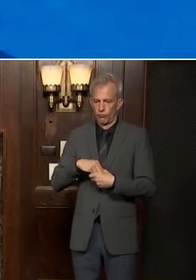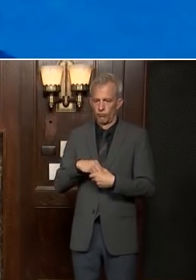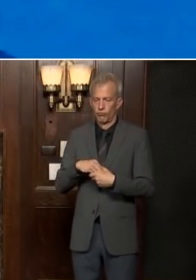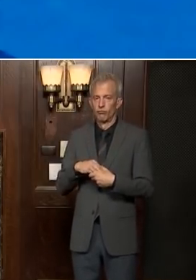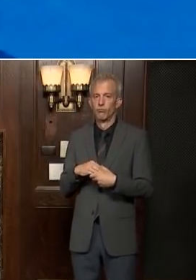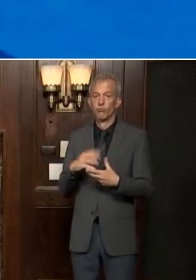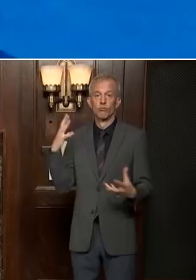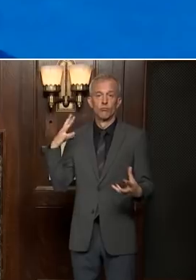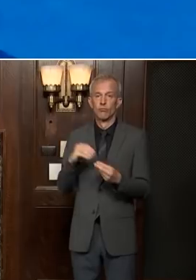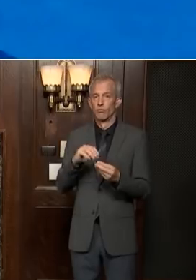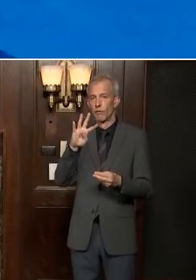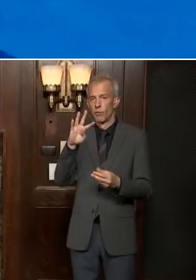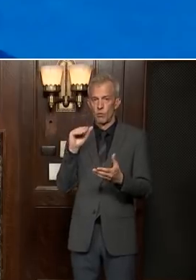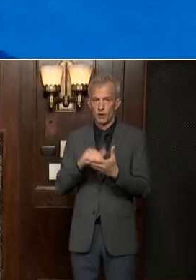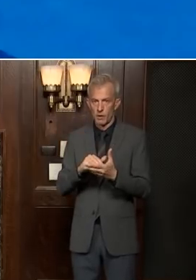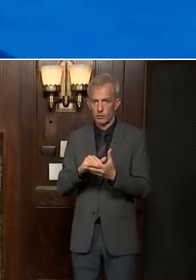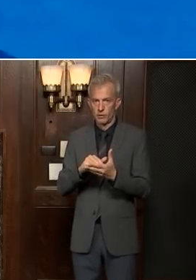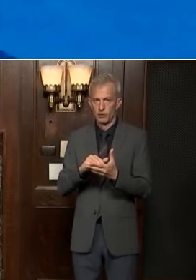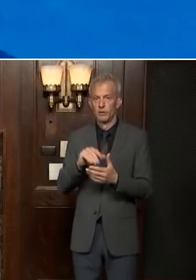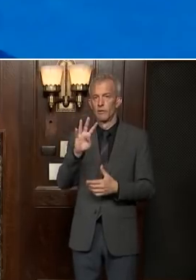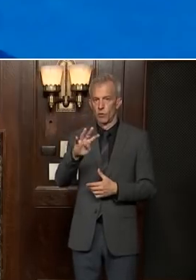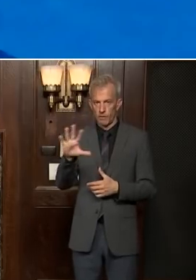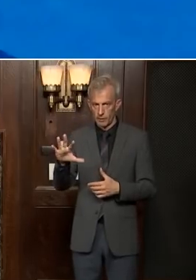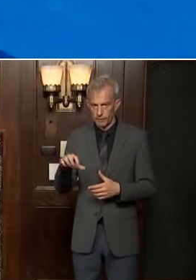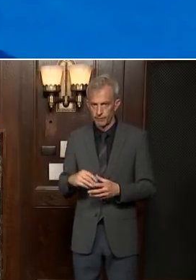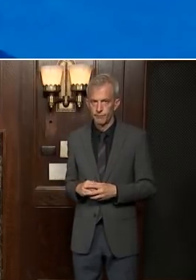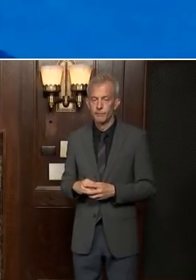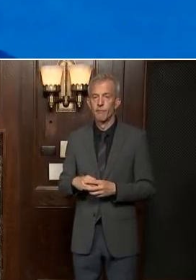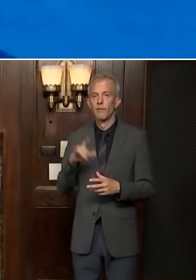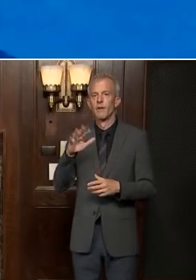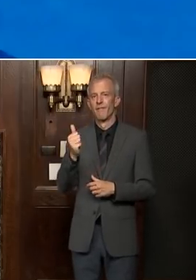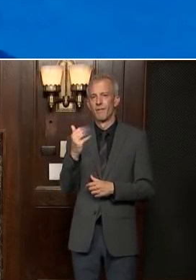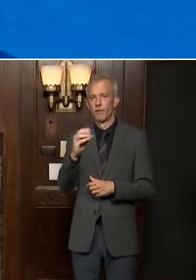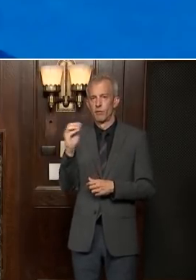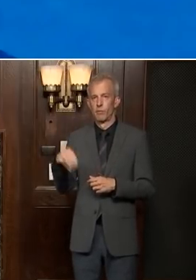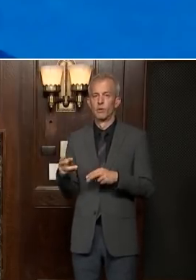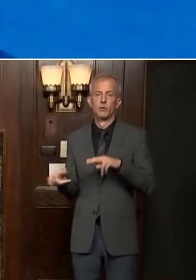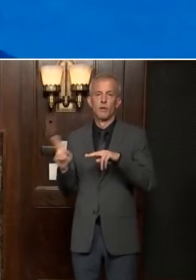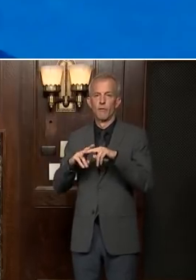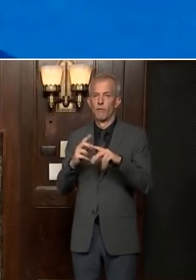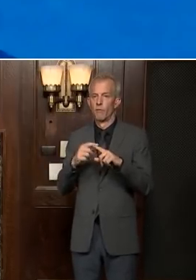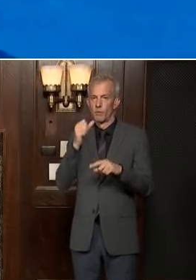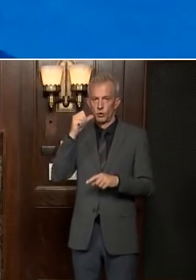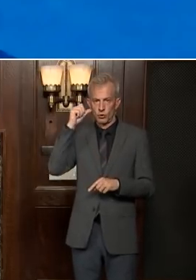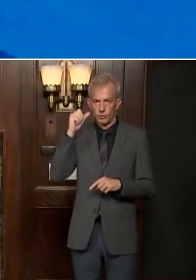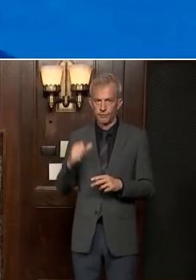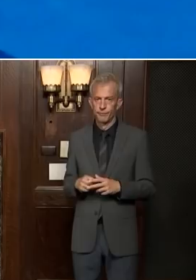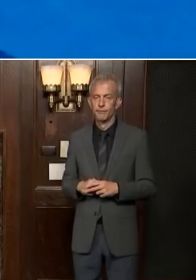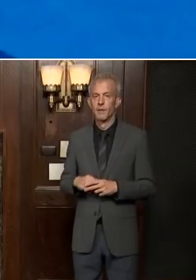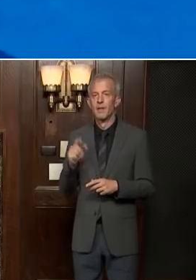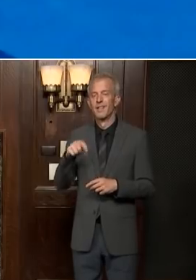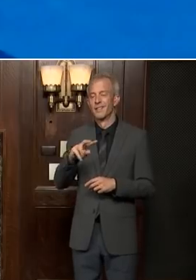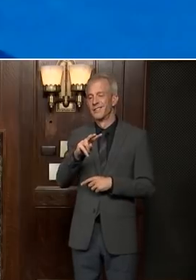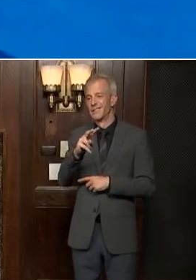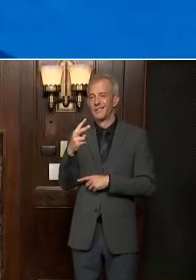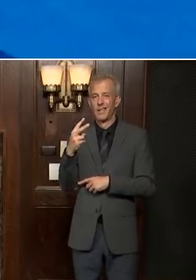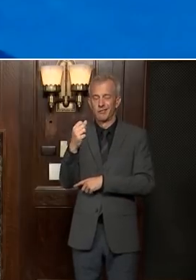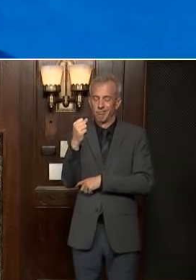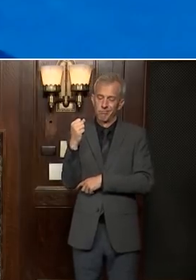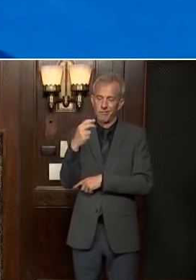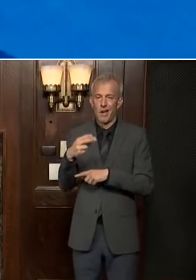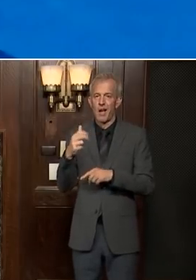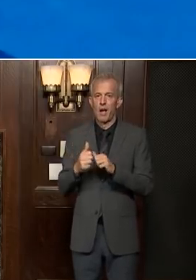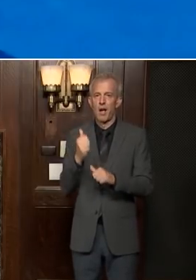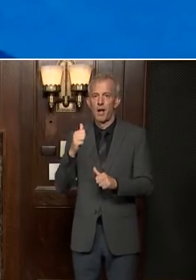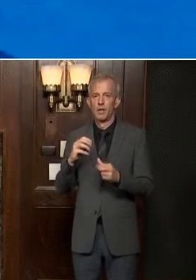total number to 4,045. This was a 15% increase from yesterday. This is the second highest number of cases in a